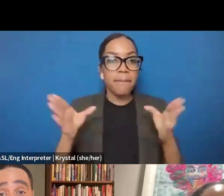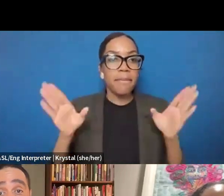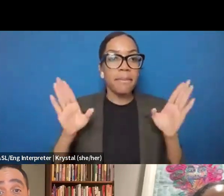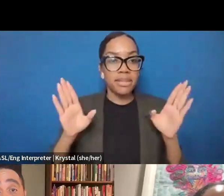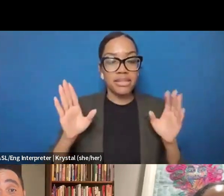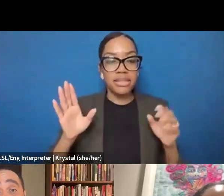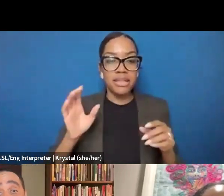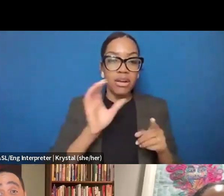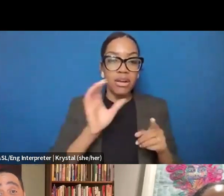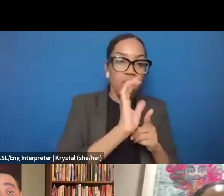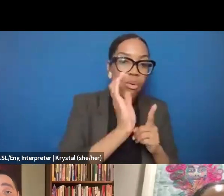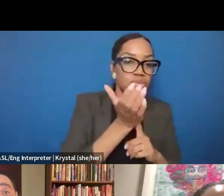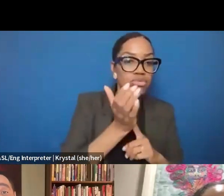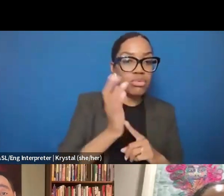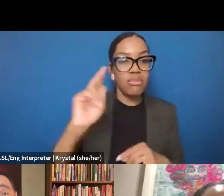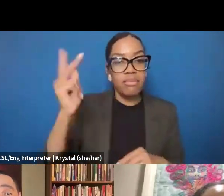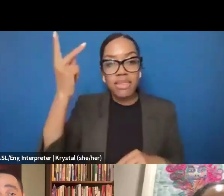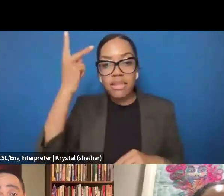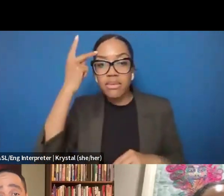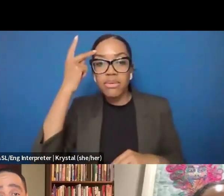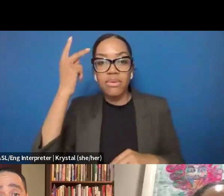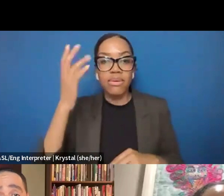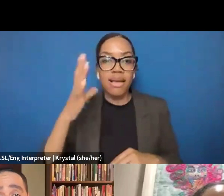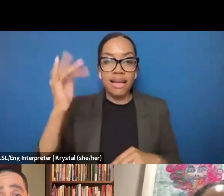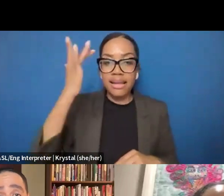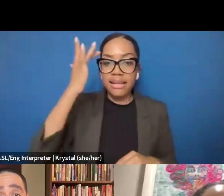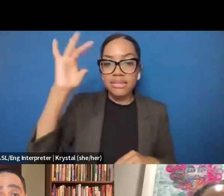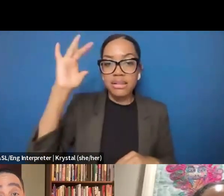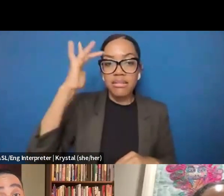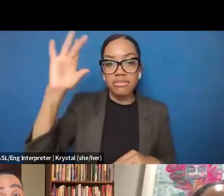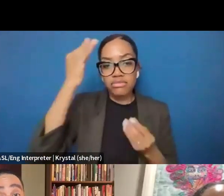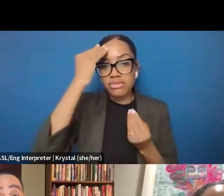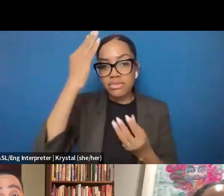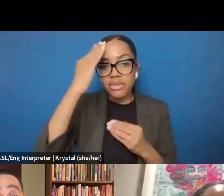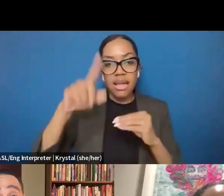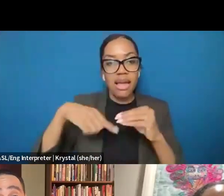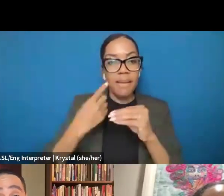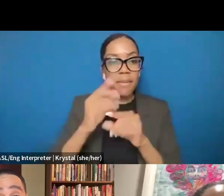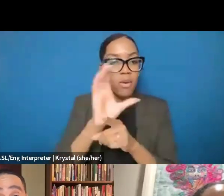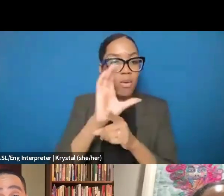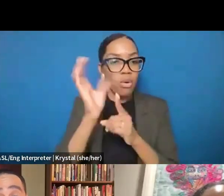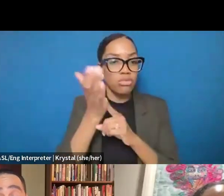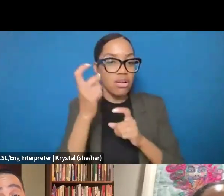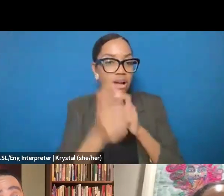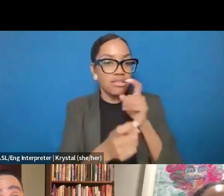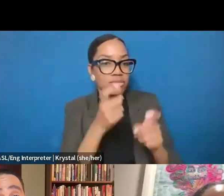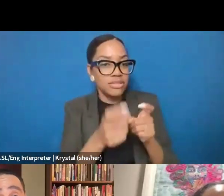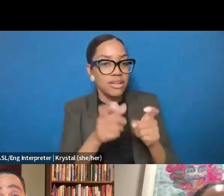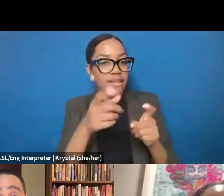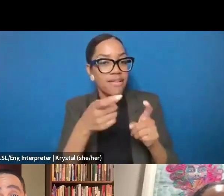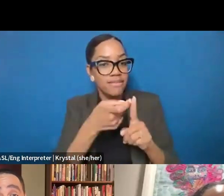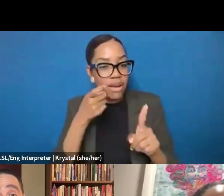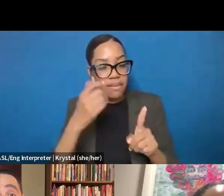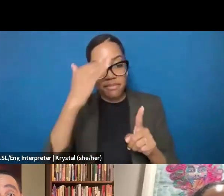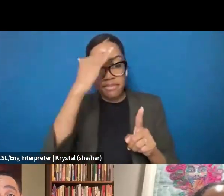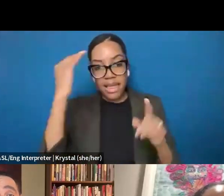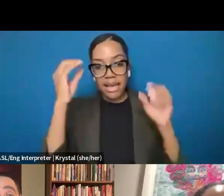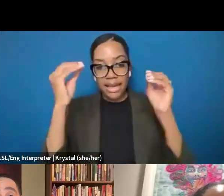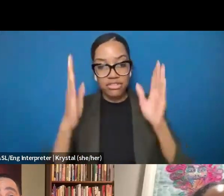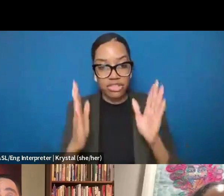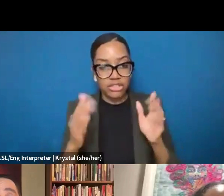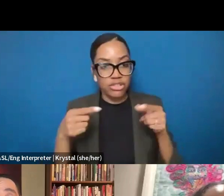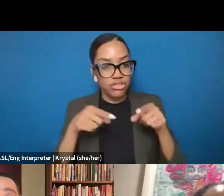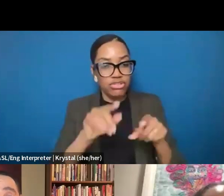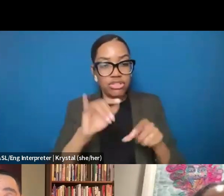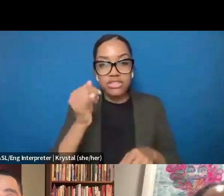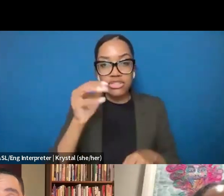cultural contributions of Black educators during the Jim Crow era through the Civil Rights era. And I wanted to start by asking you, why is it